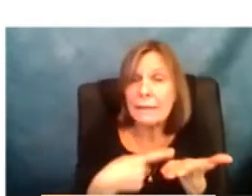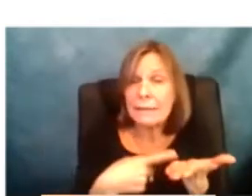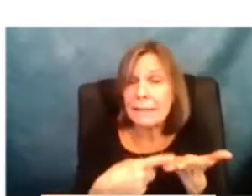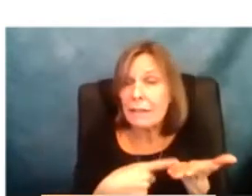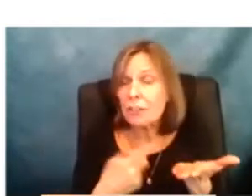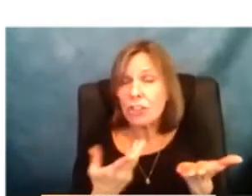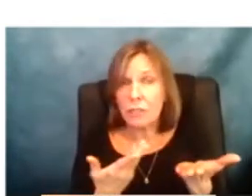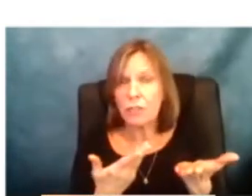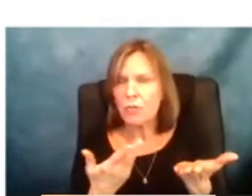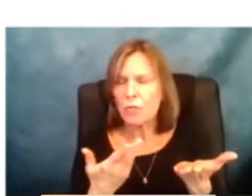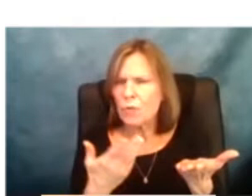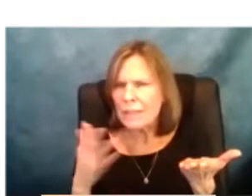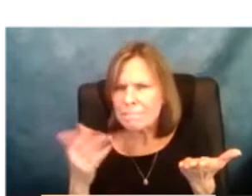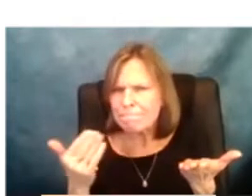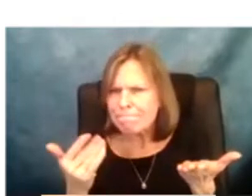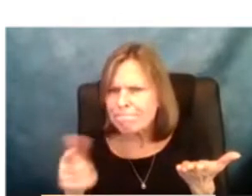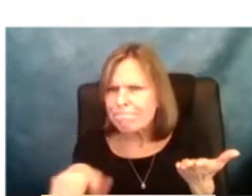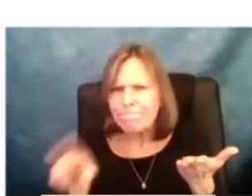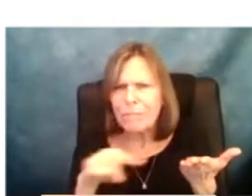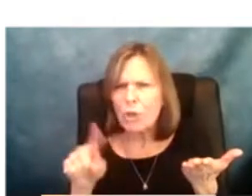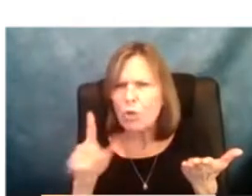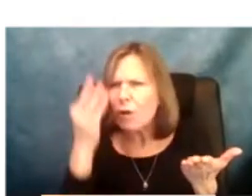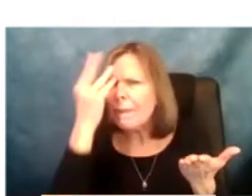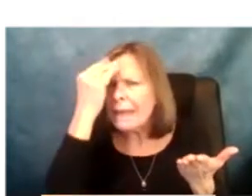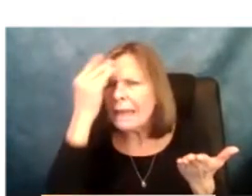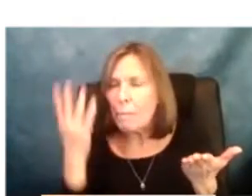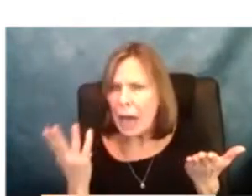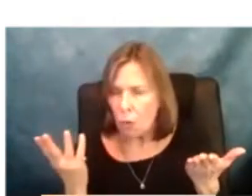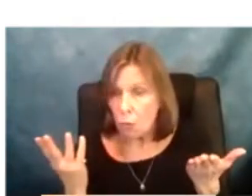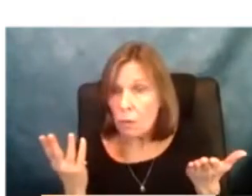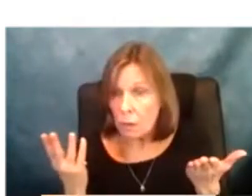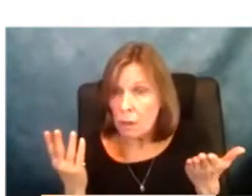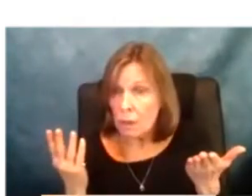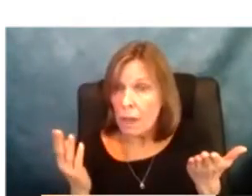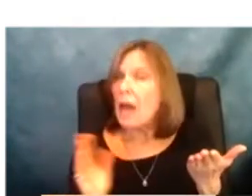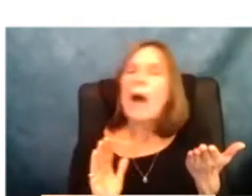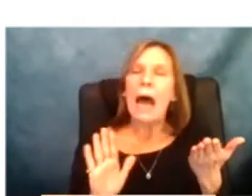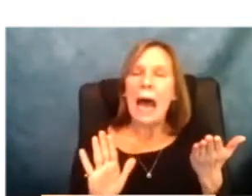have thinking, ask you all to think about, how does your